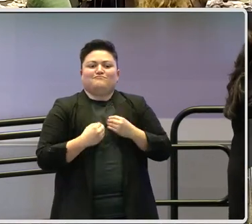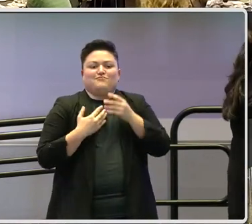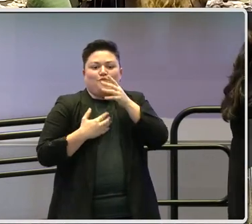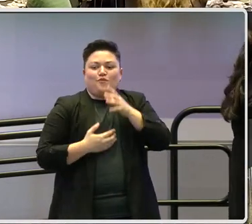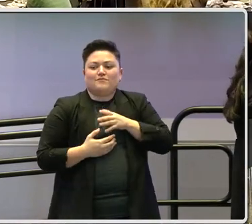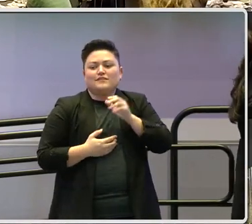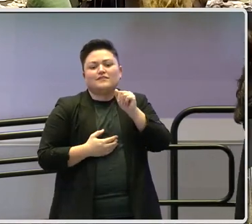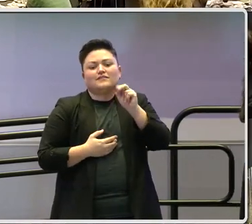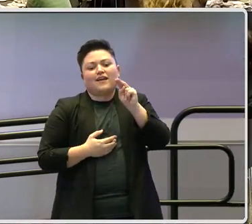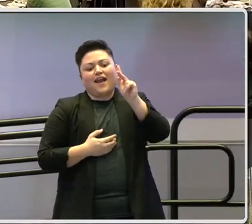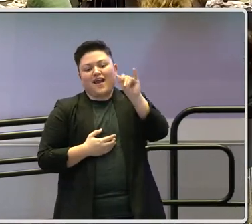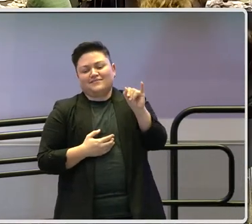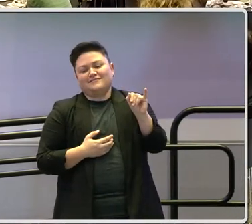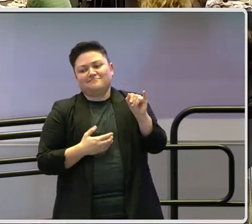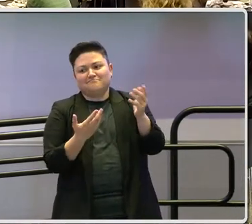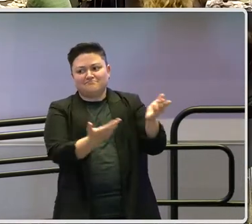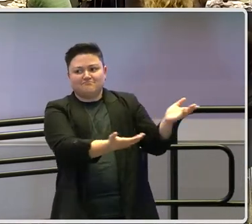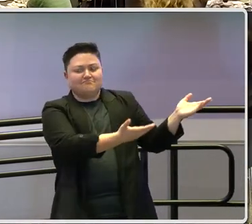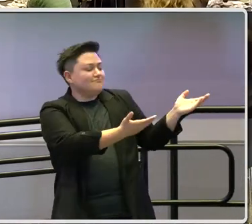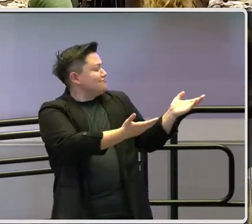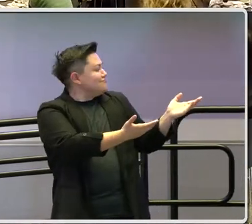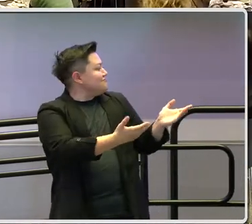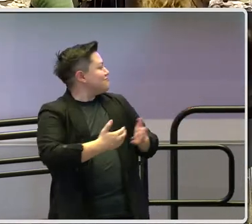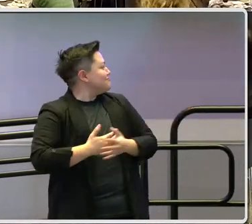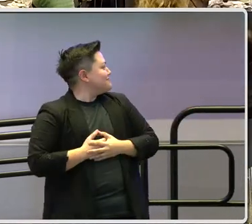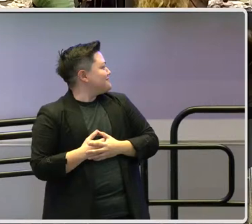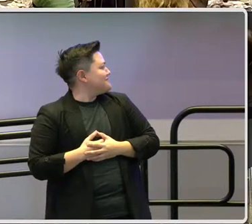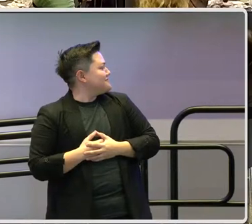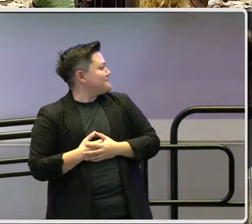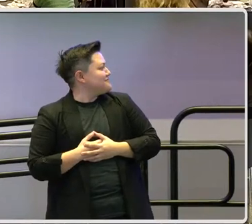Dr. Andy Farron Sims.